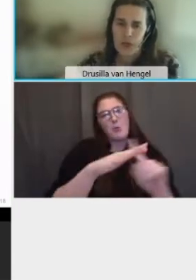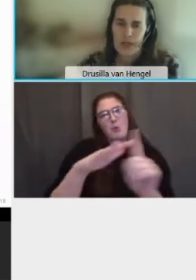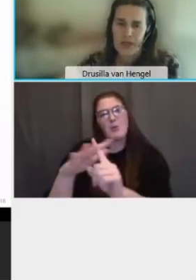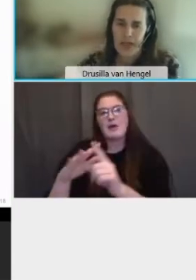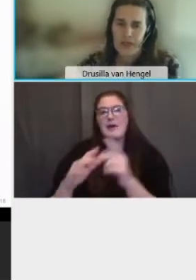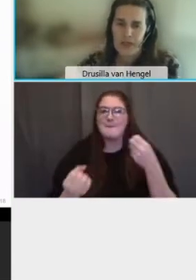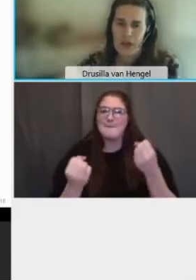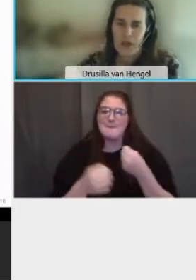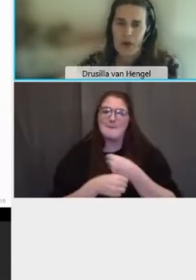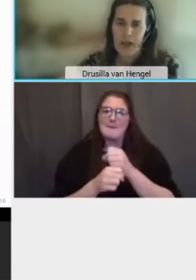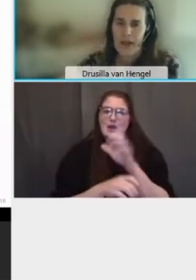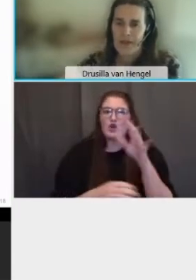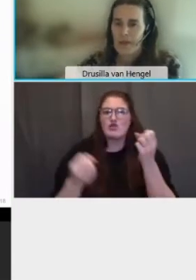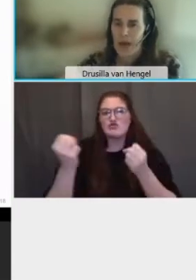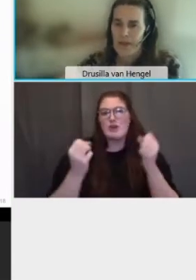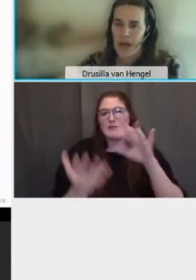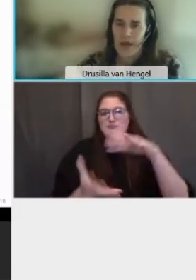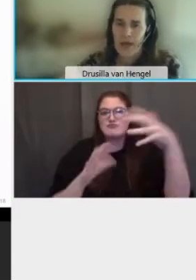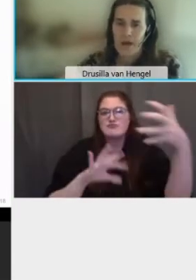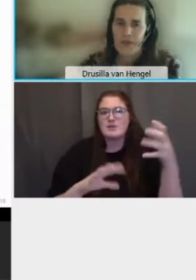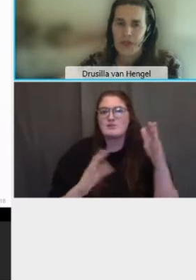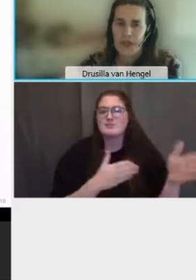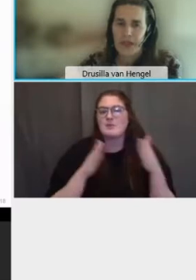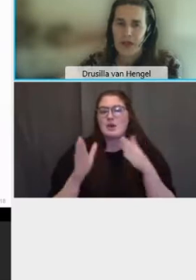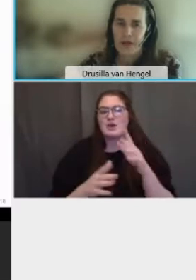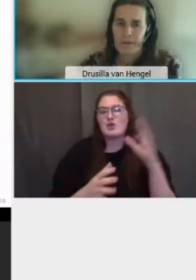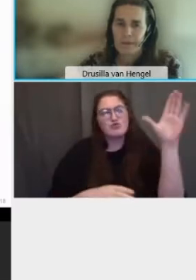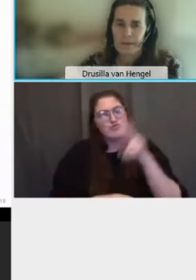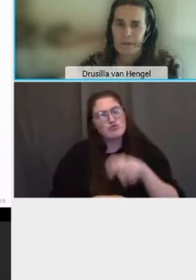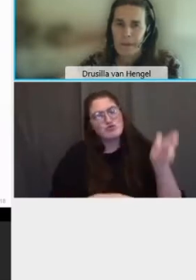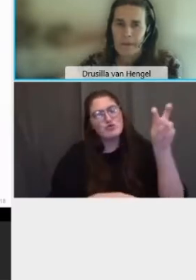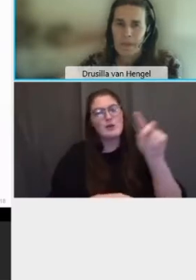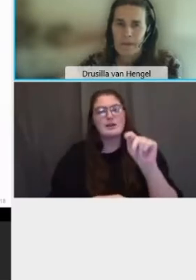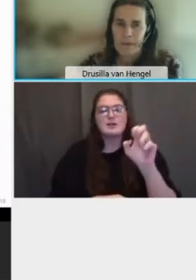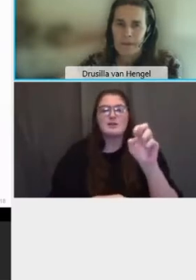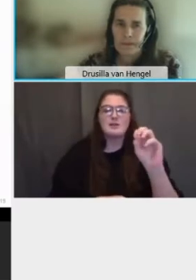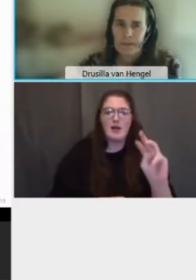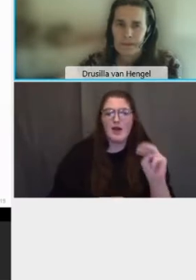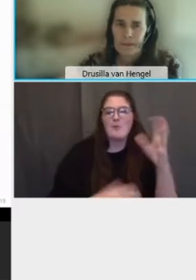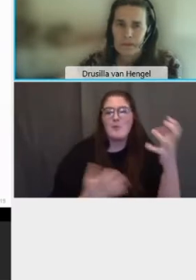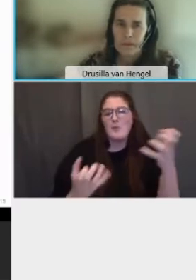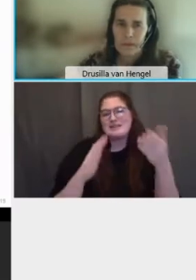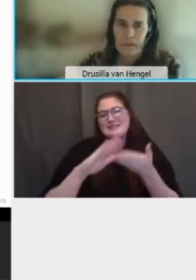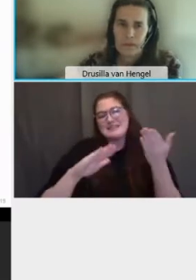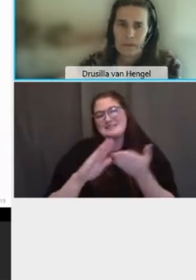on historic sites along the mall as he pops on and off the circulator.